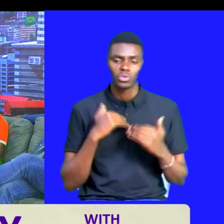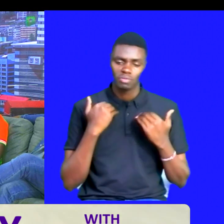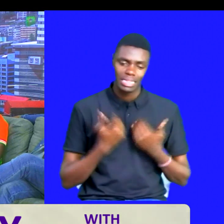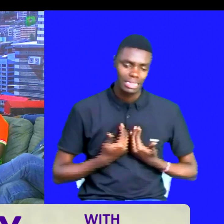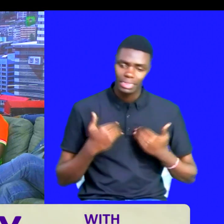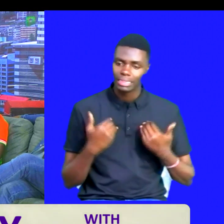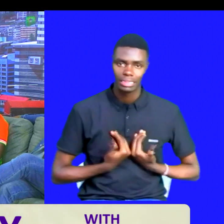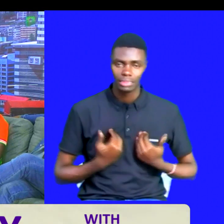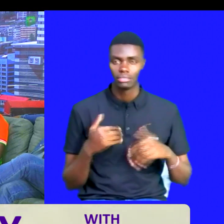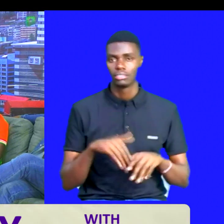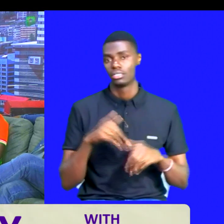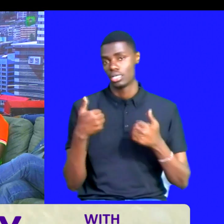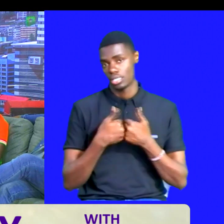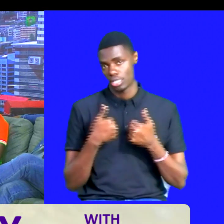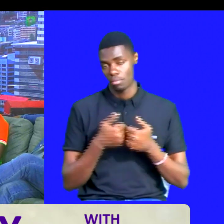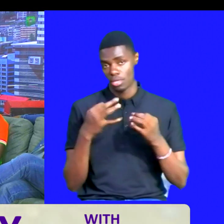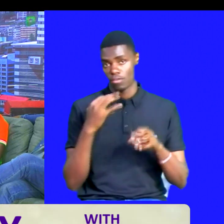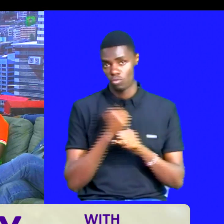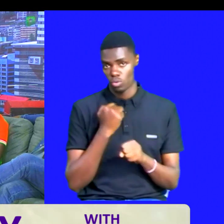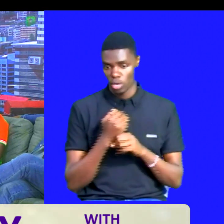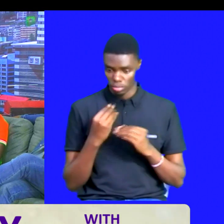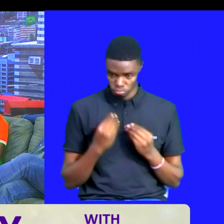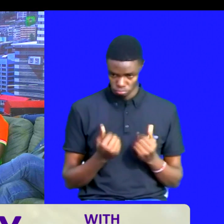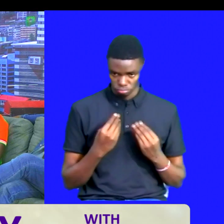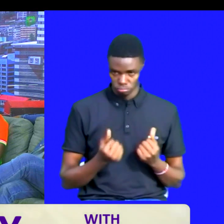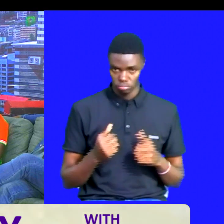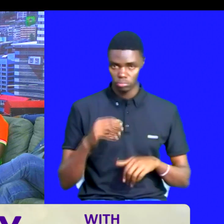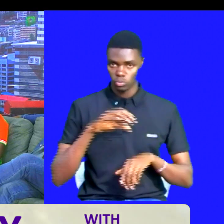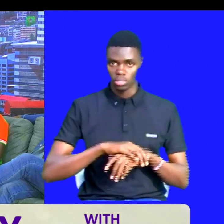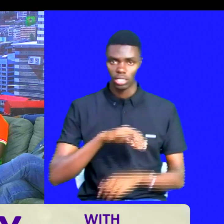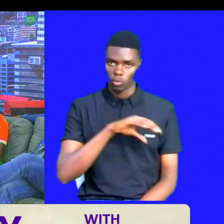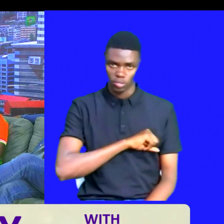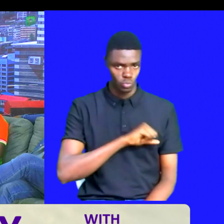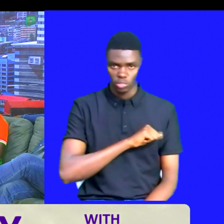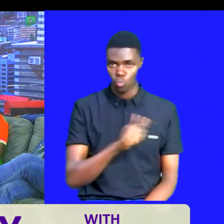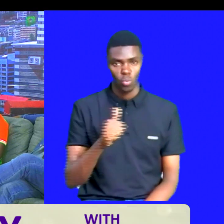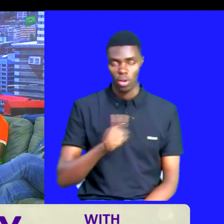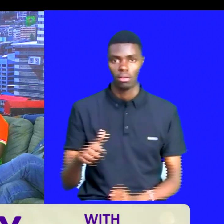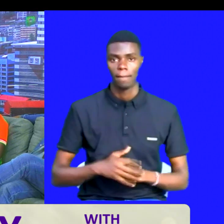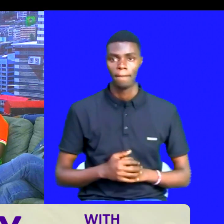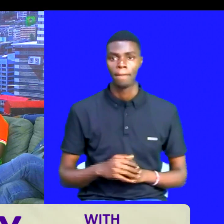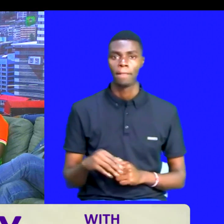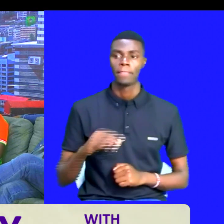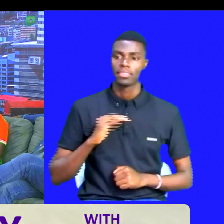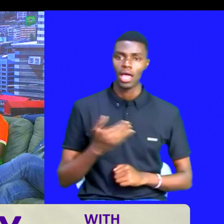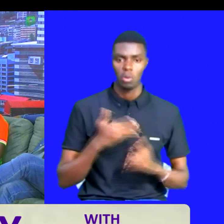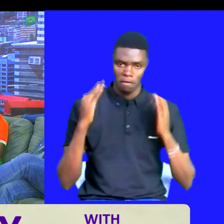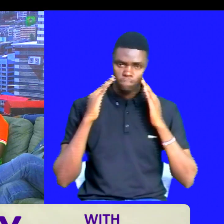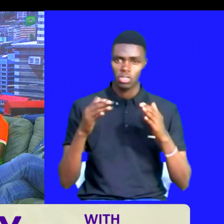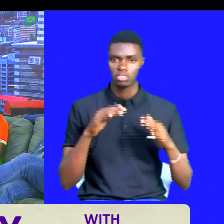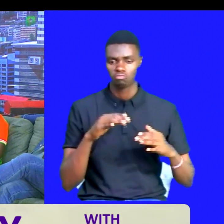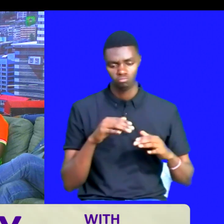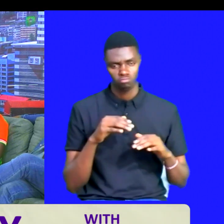game. So if we work on that, we get our endurance on point, our concentration on